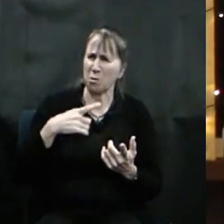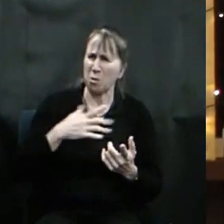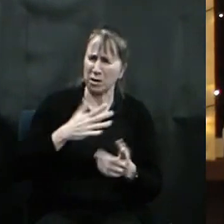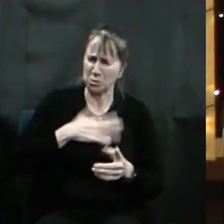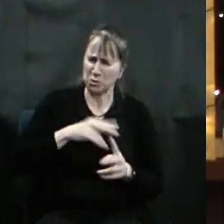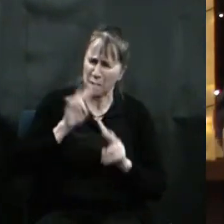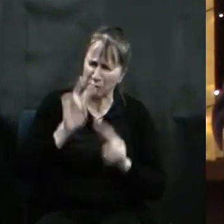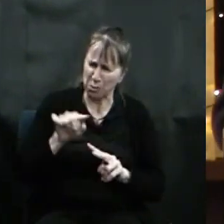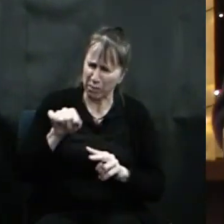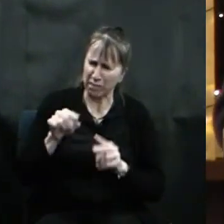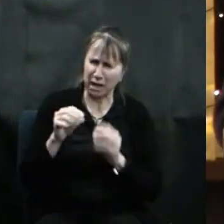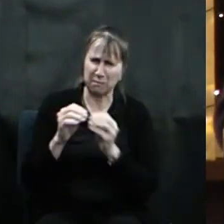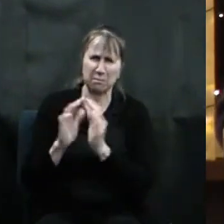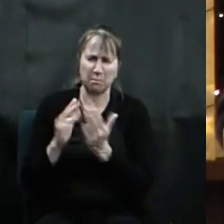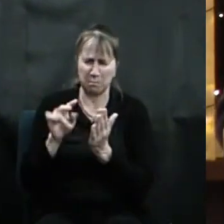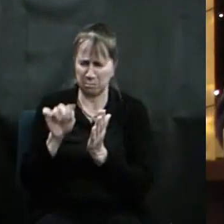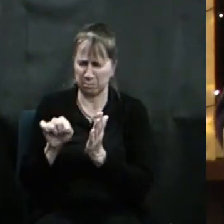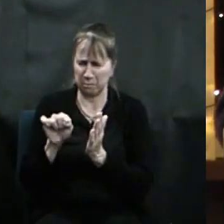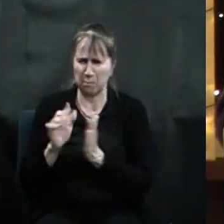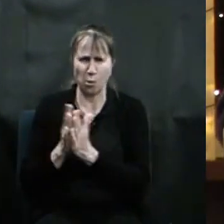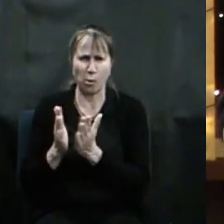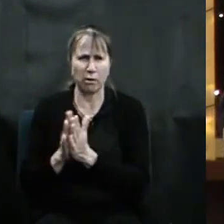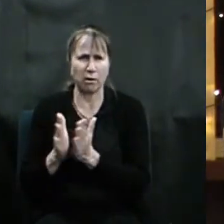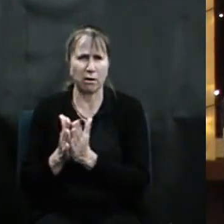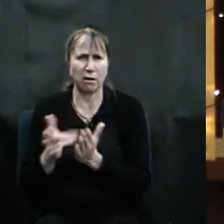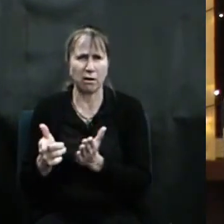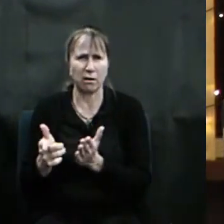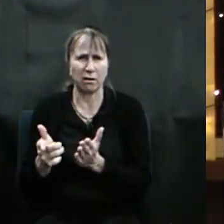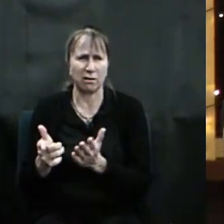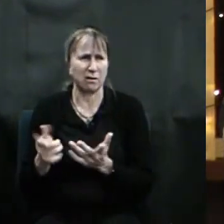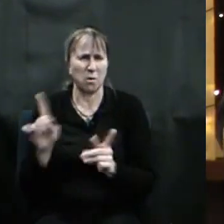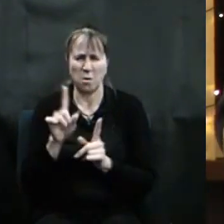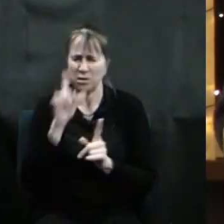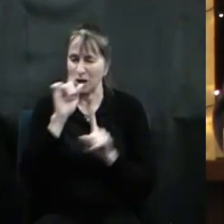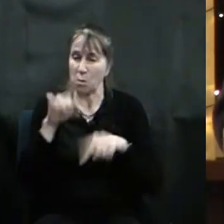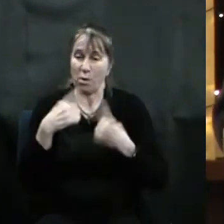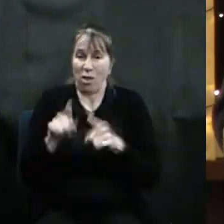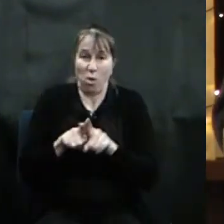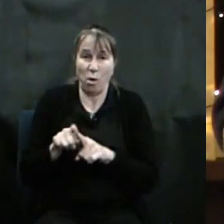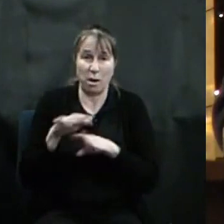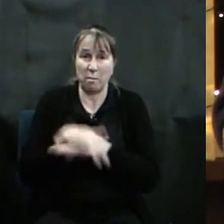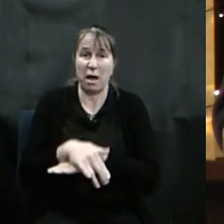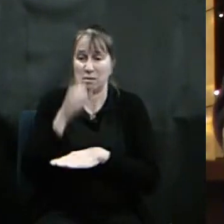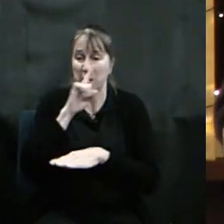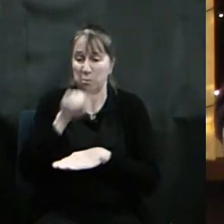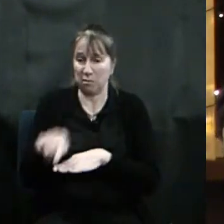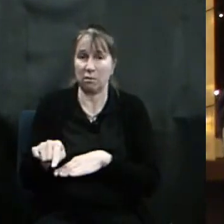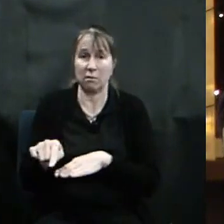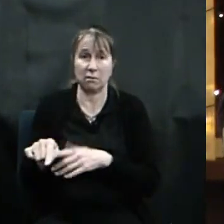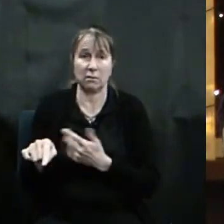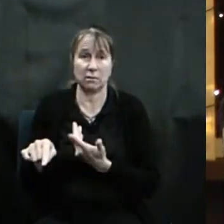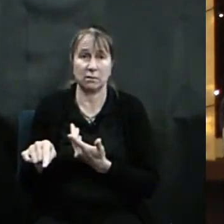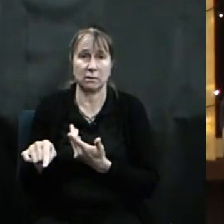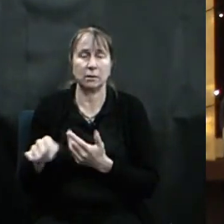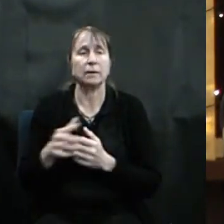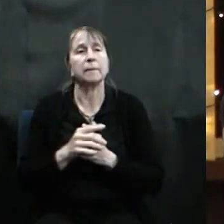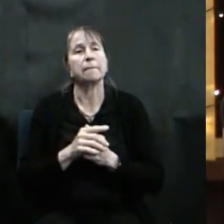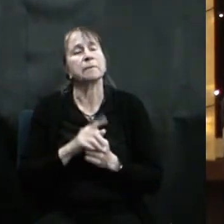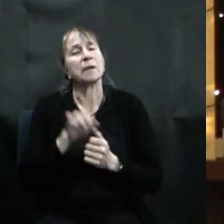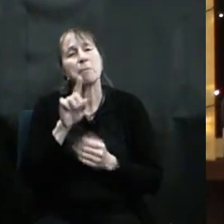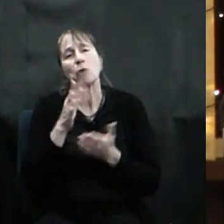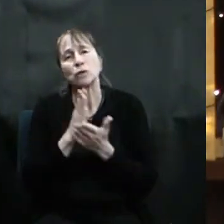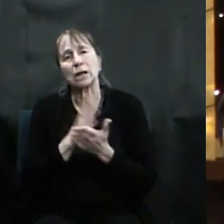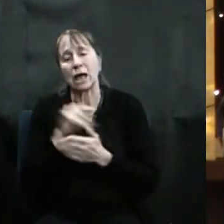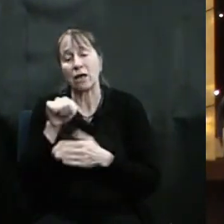at this obscure book, Ezekiel, and what are we going to learn there? This is the time in the Old Testament